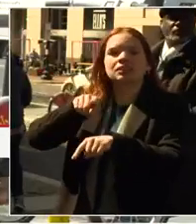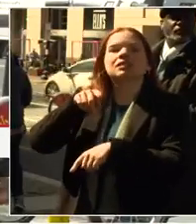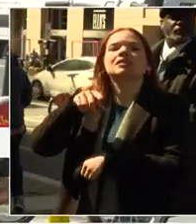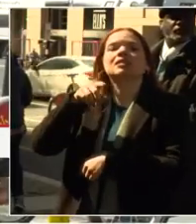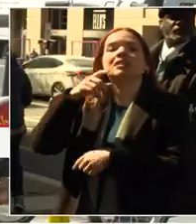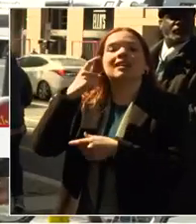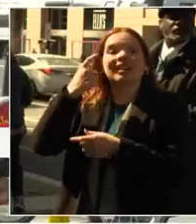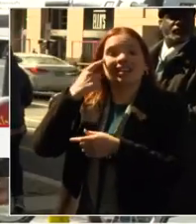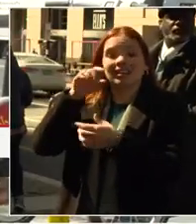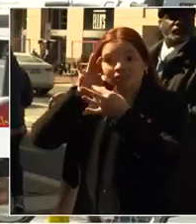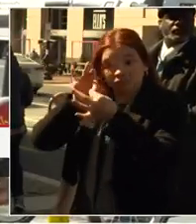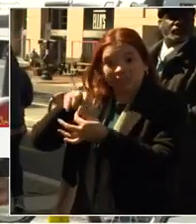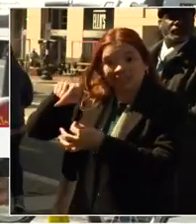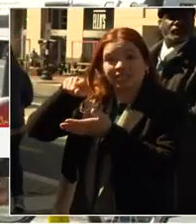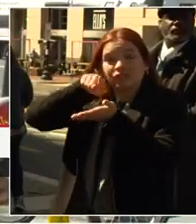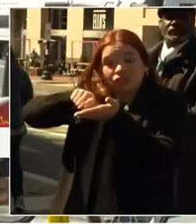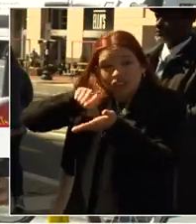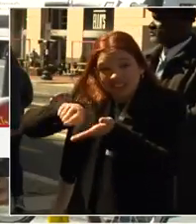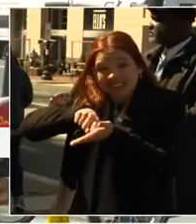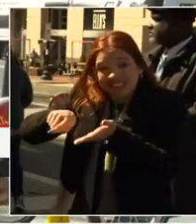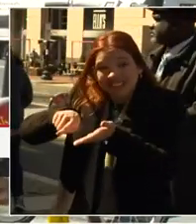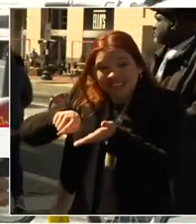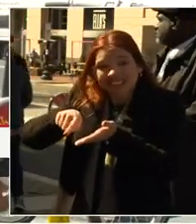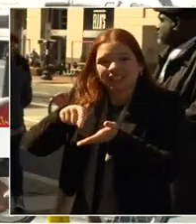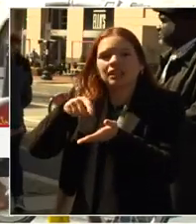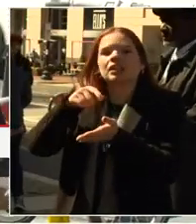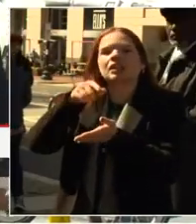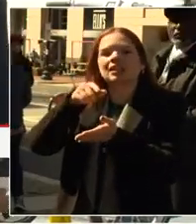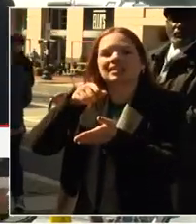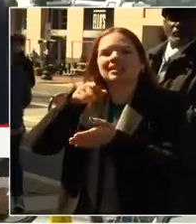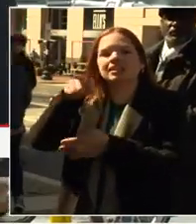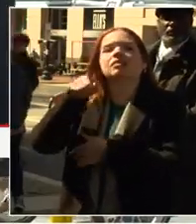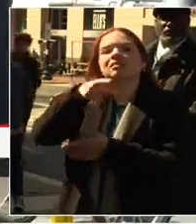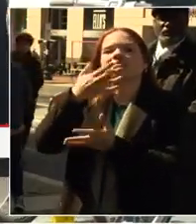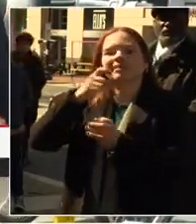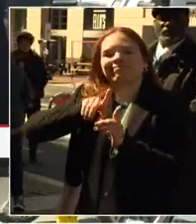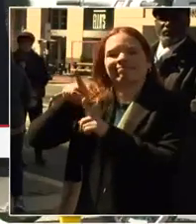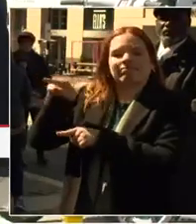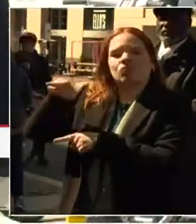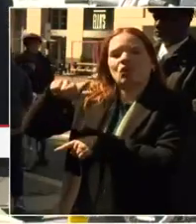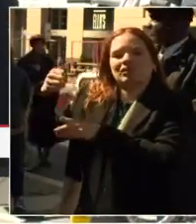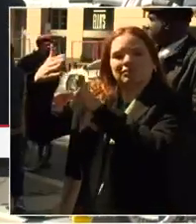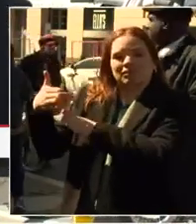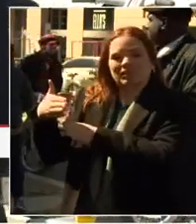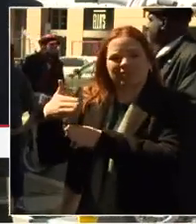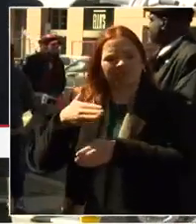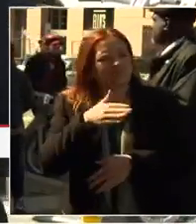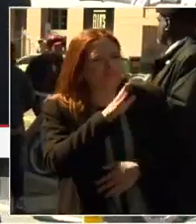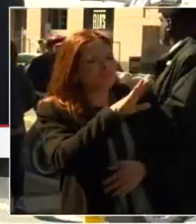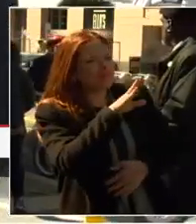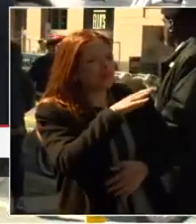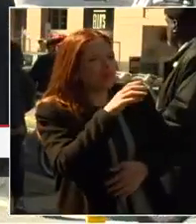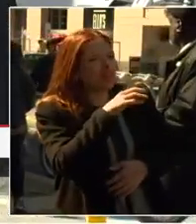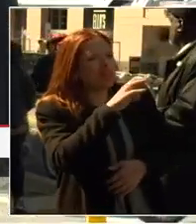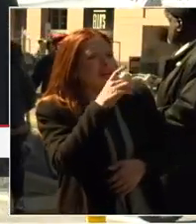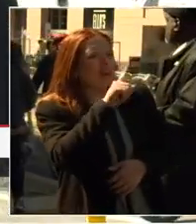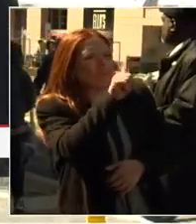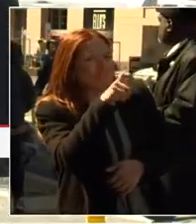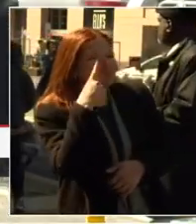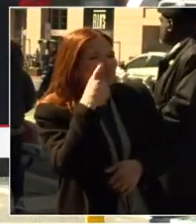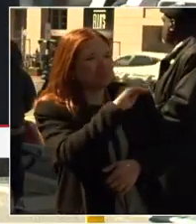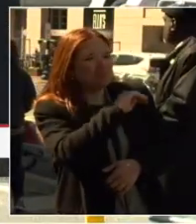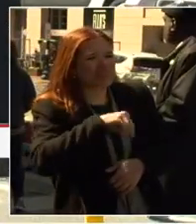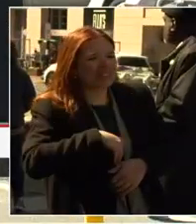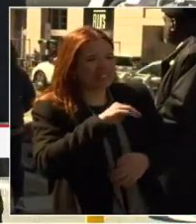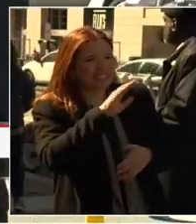to the investigation to Vanessa. Mayor, can I ask you a question? We are in the midst of the Cherry Blossom